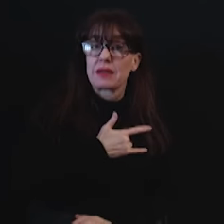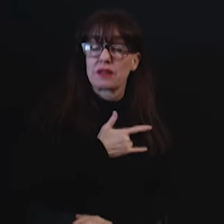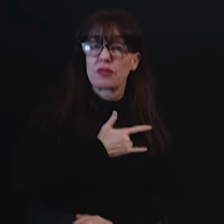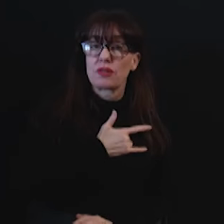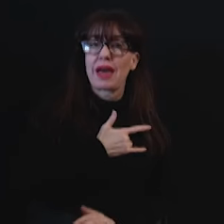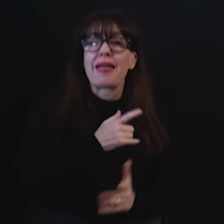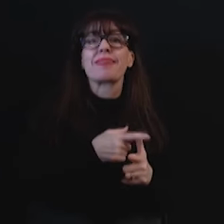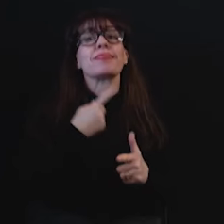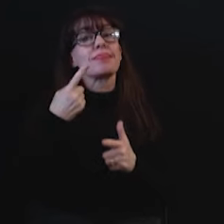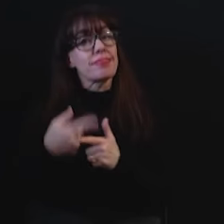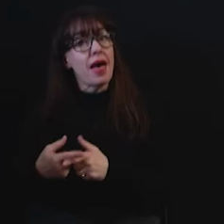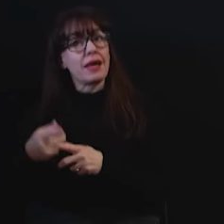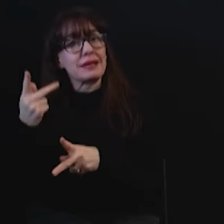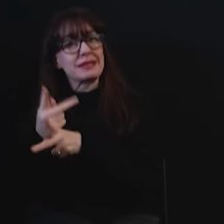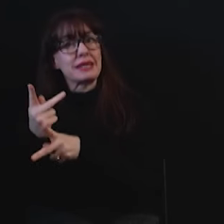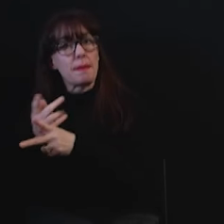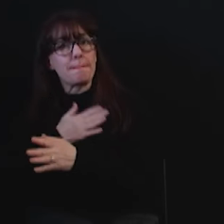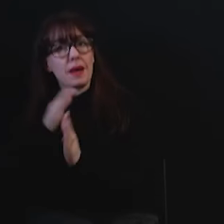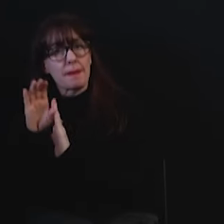and keep my commandments.